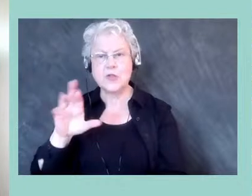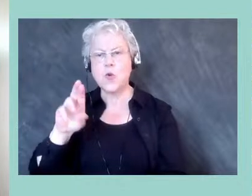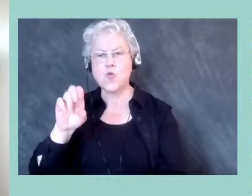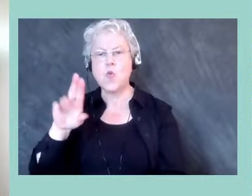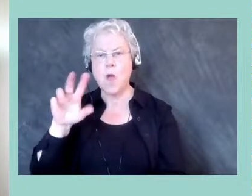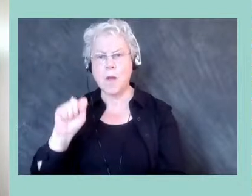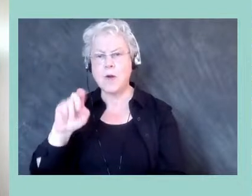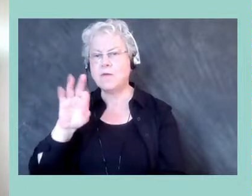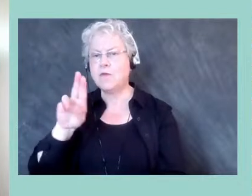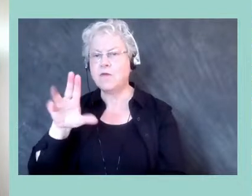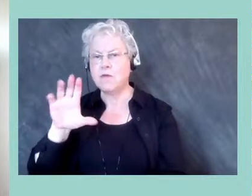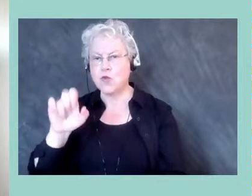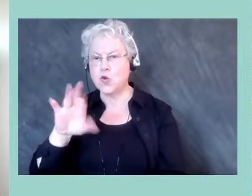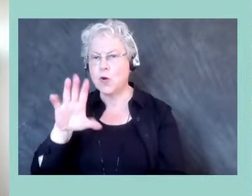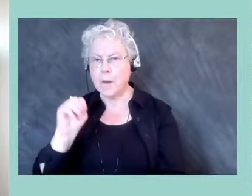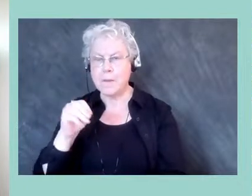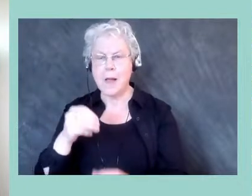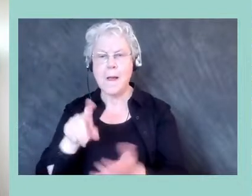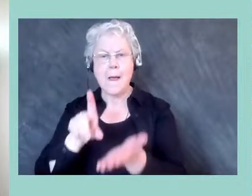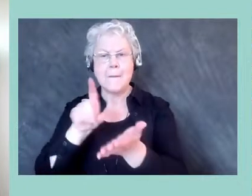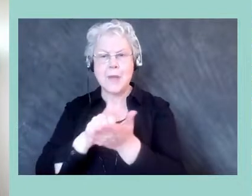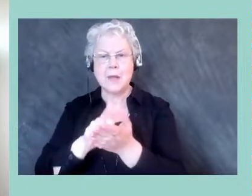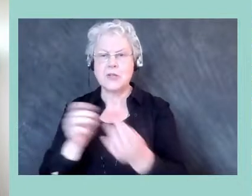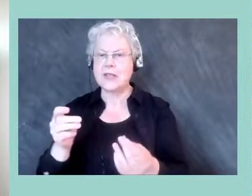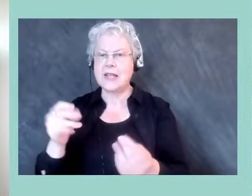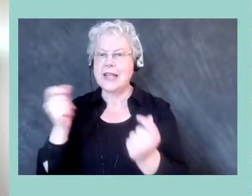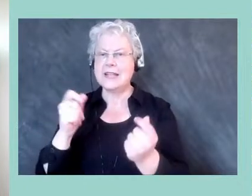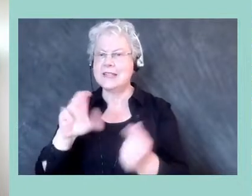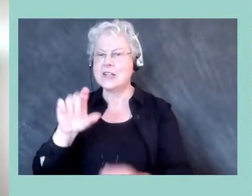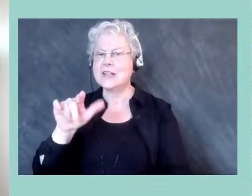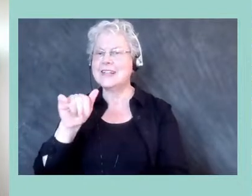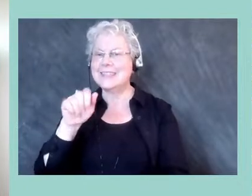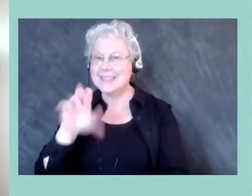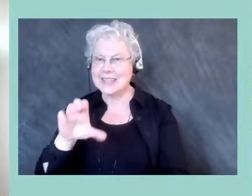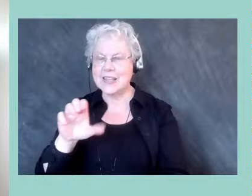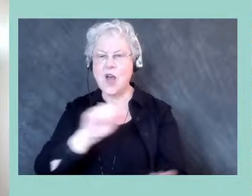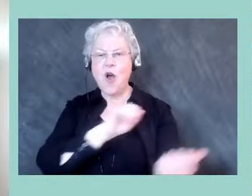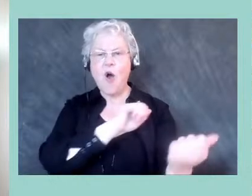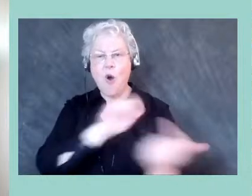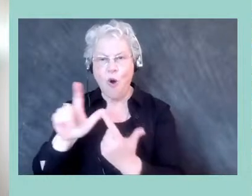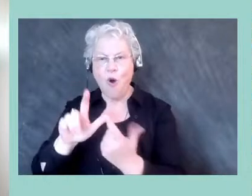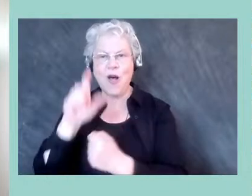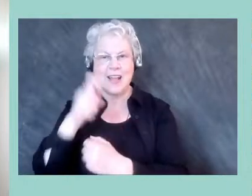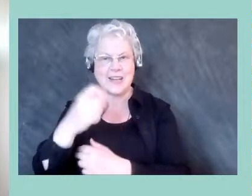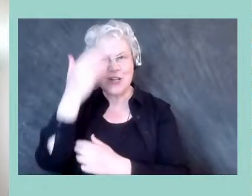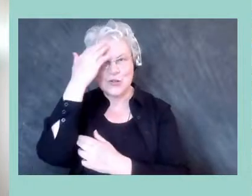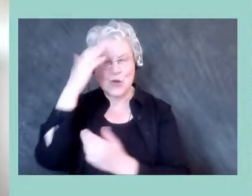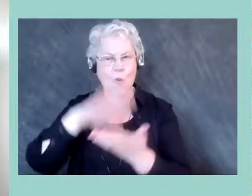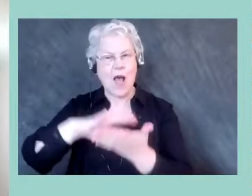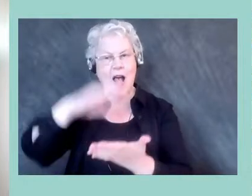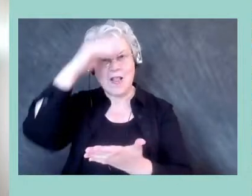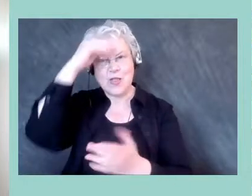Fulghum published the instant classic, All I Really Need to Know I Learned in Kindergarten.